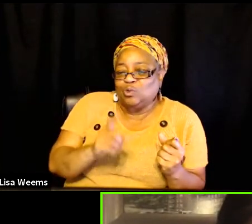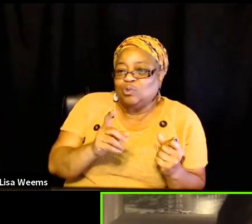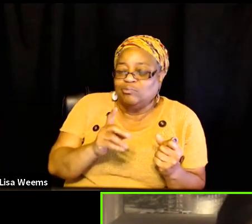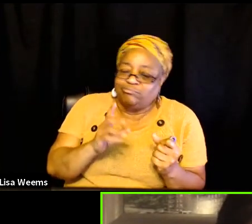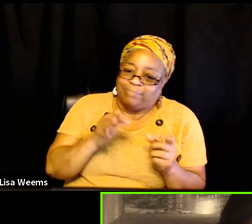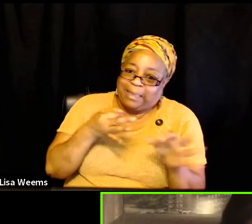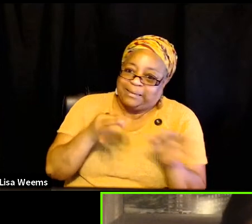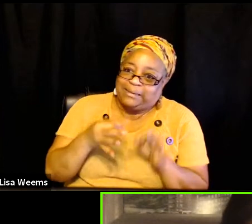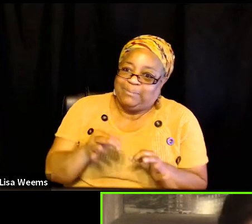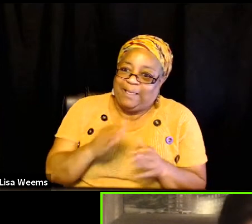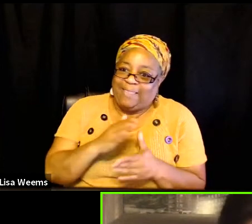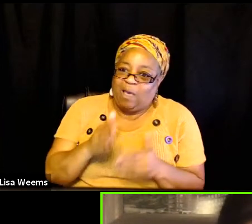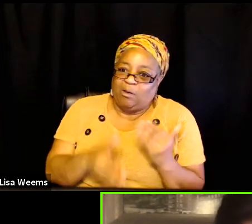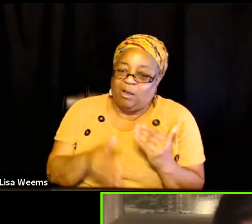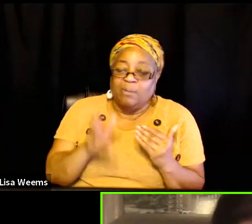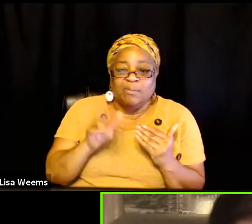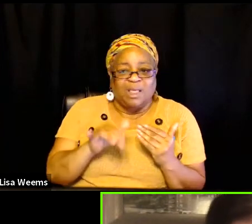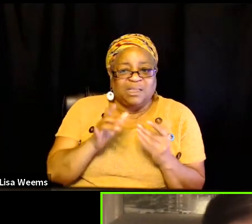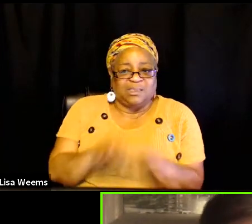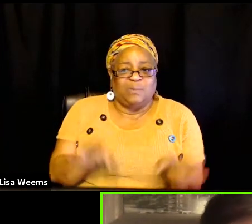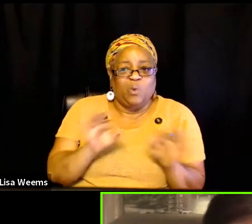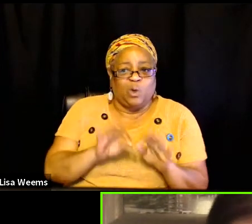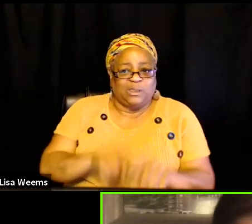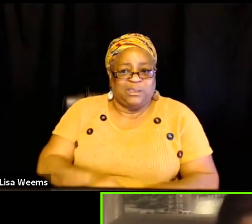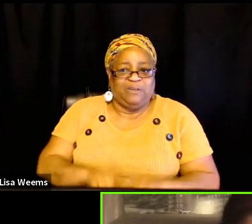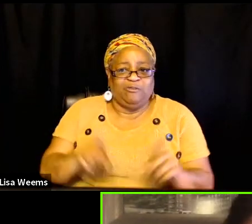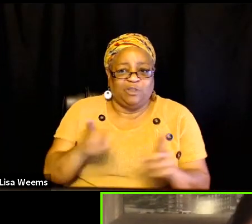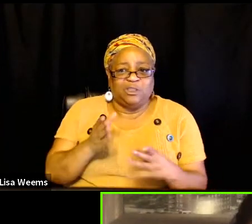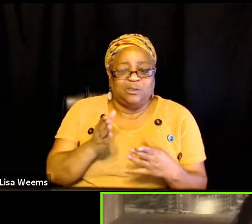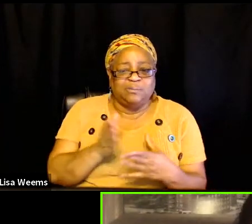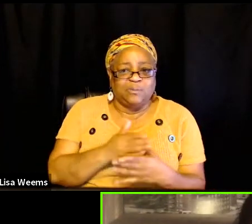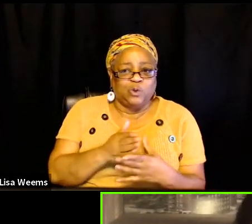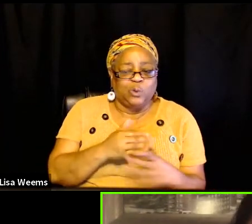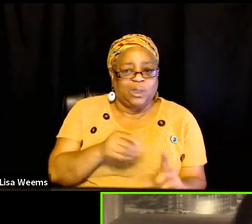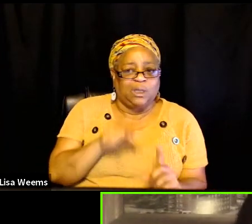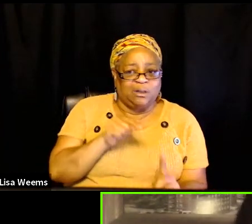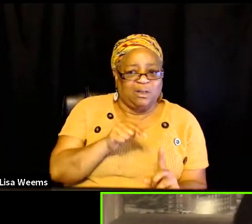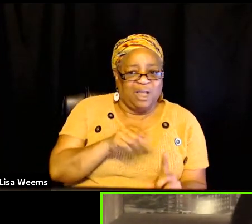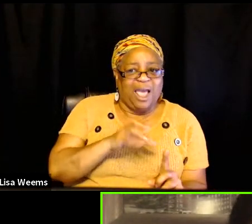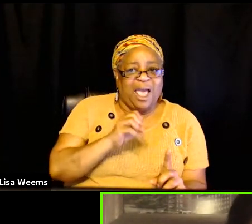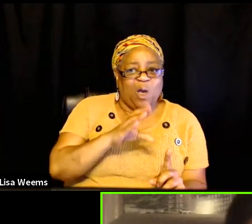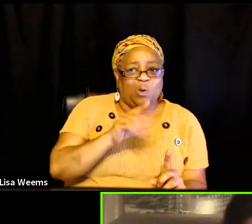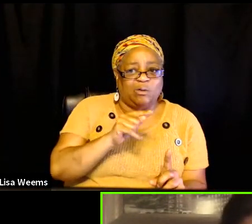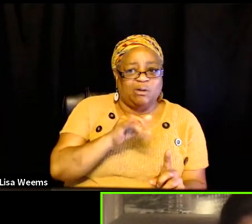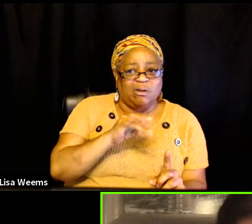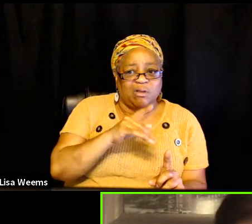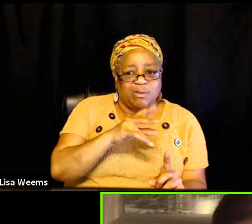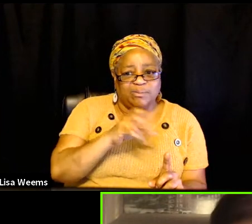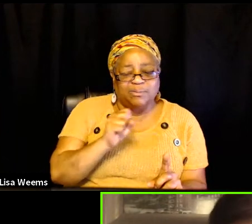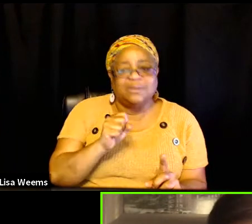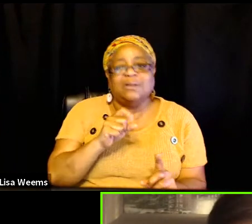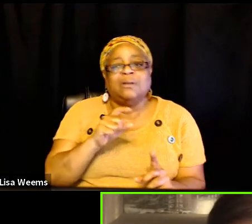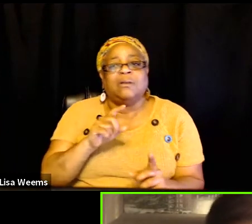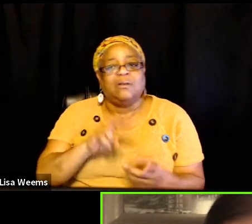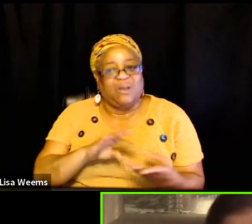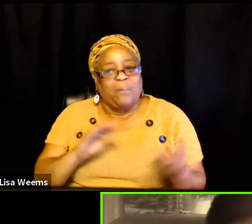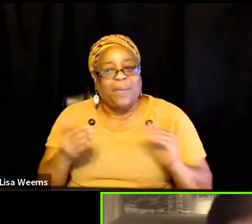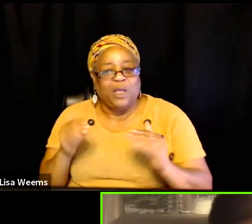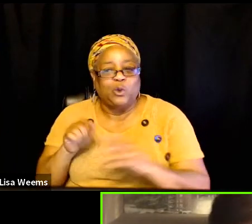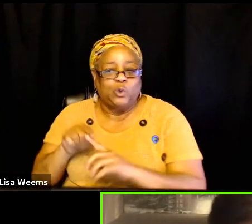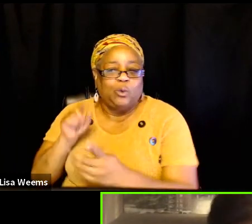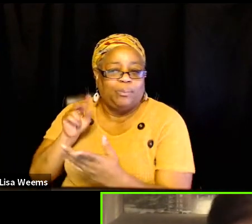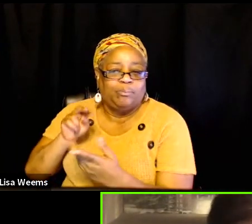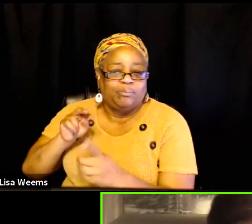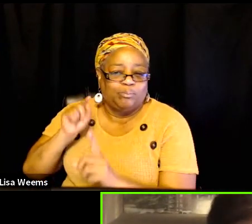And I think that is an important distinction between like outcomes and being able to articulate the outcomes of a project versus like the purpose